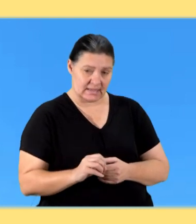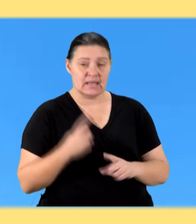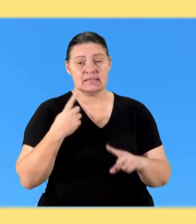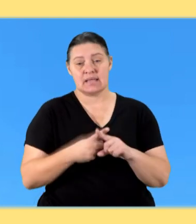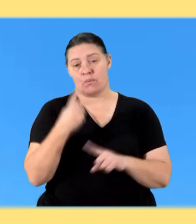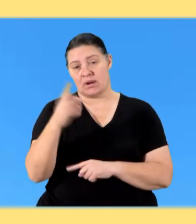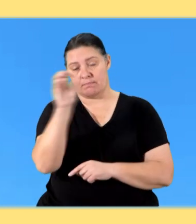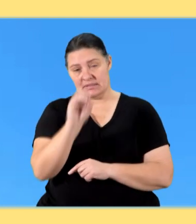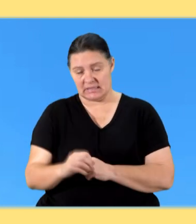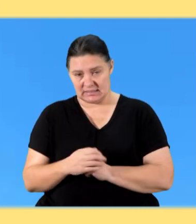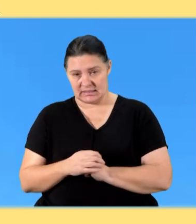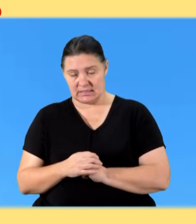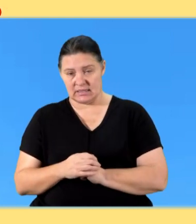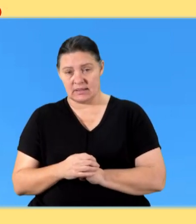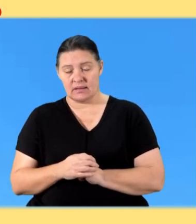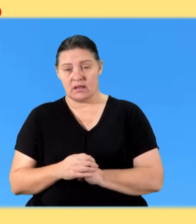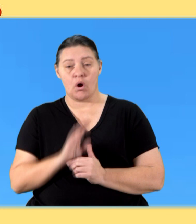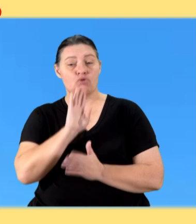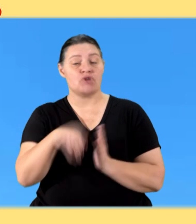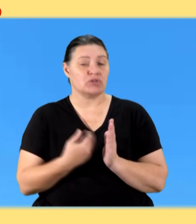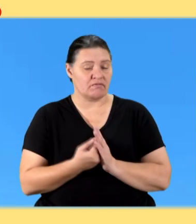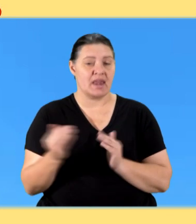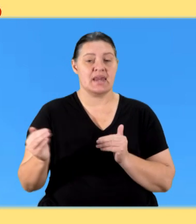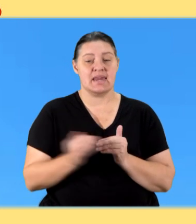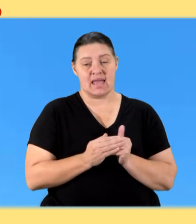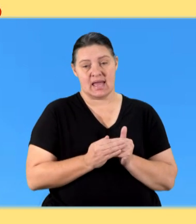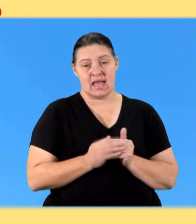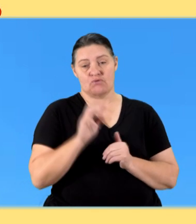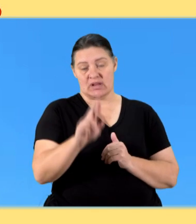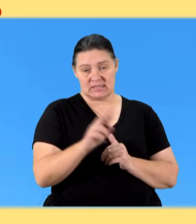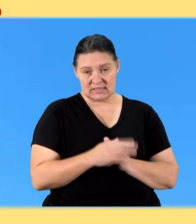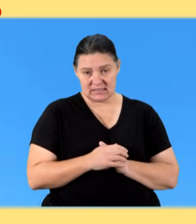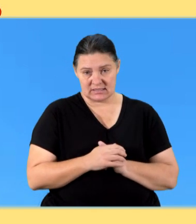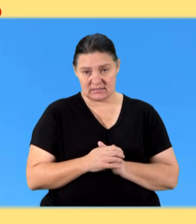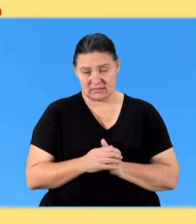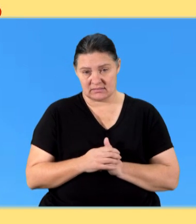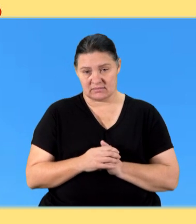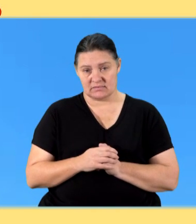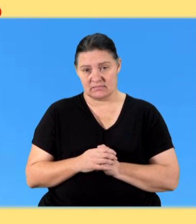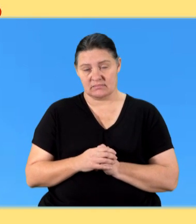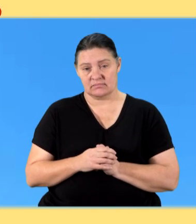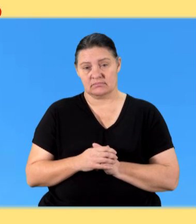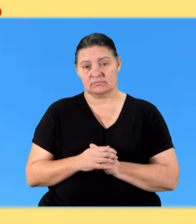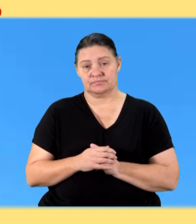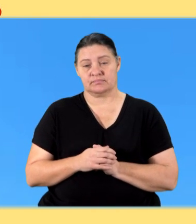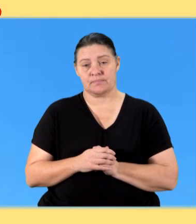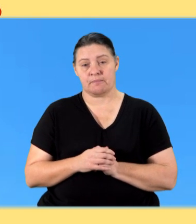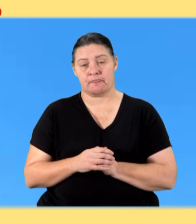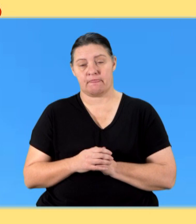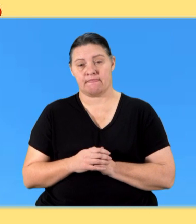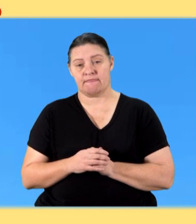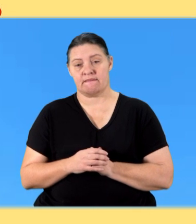2,080. I multiply by 1%, and we round off to the nearest rand. Round off to the nearest